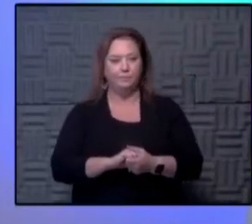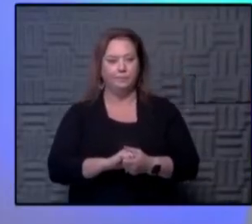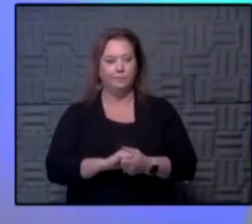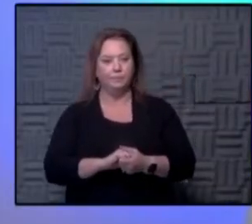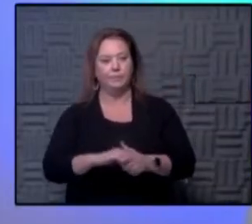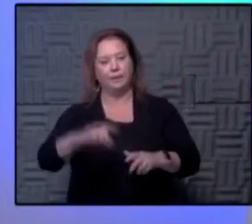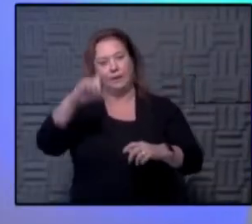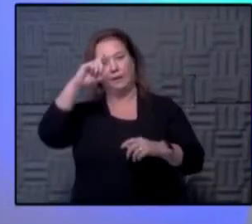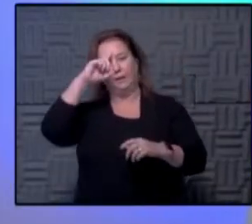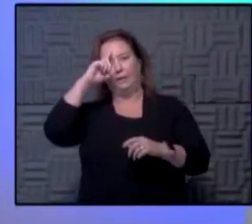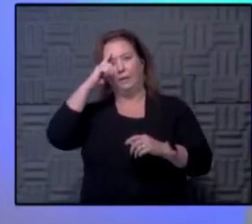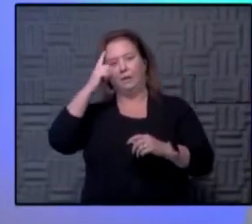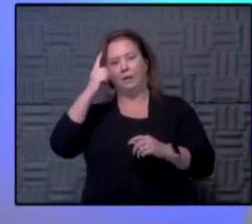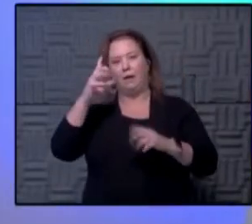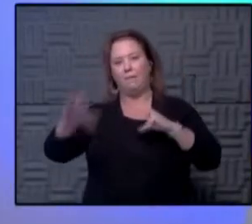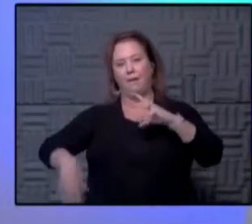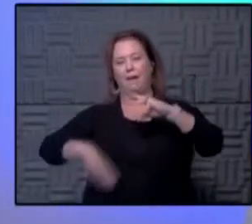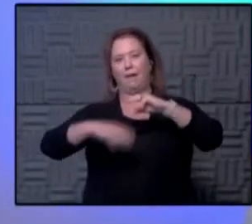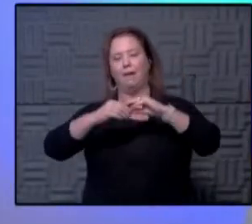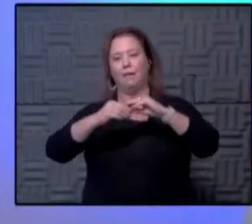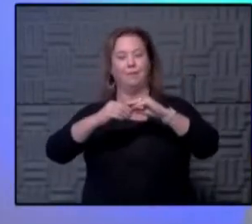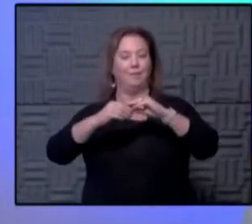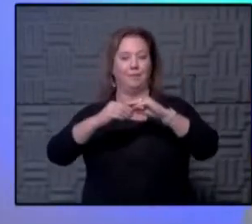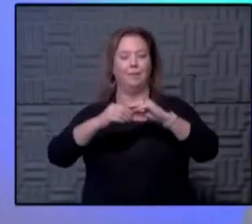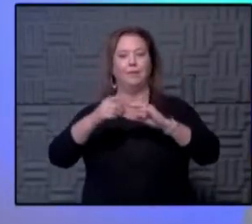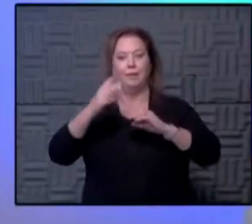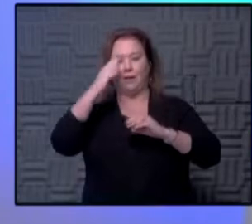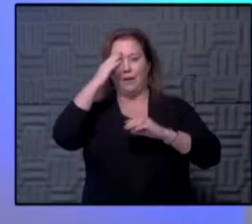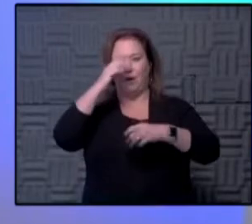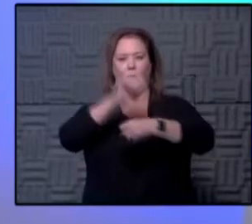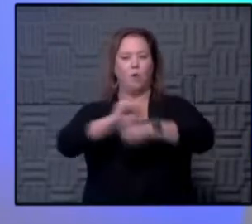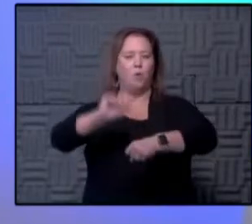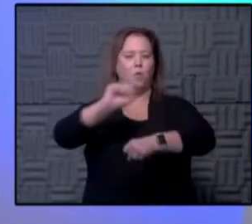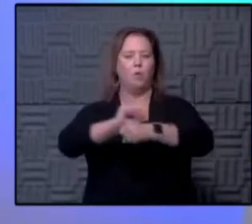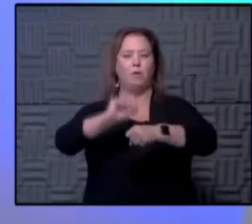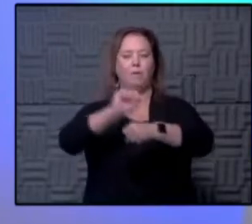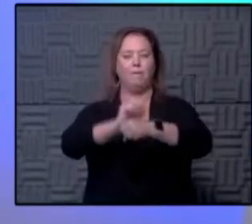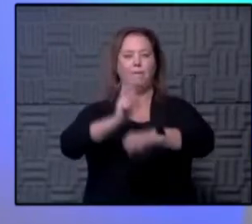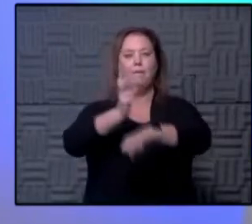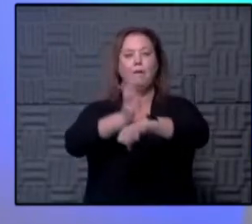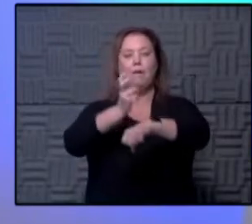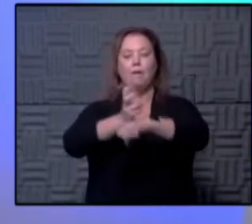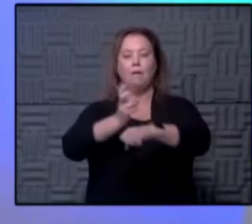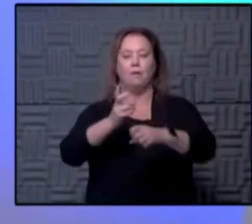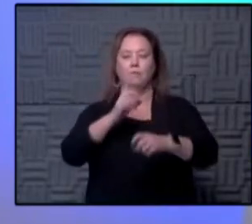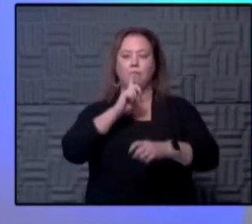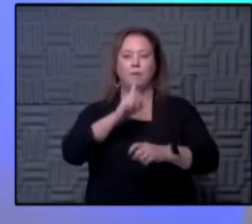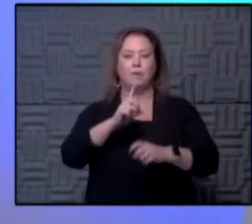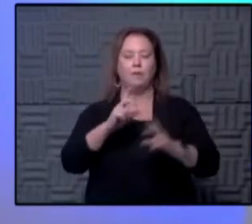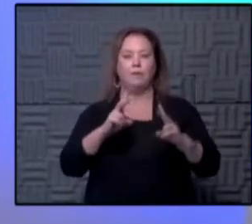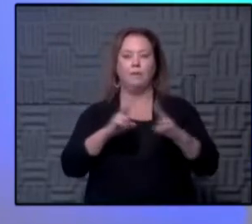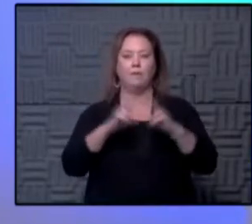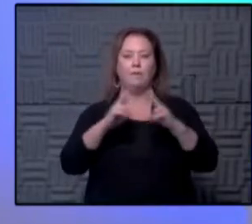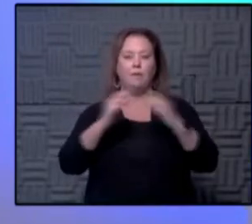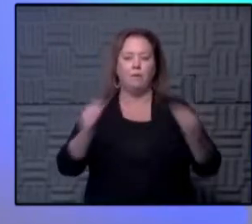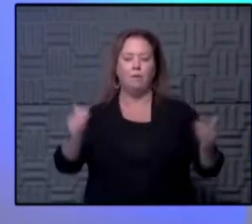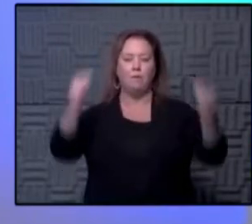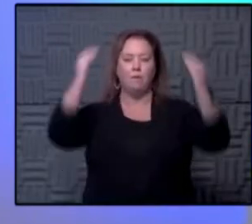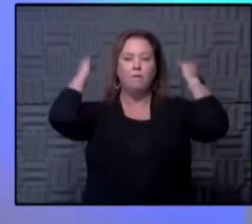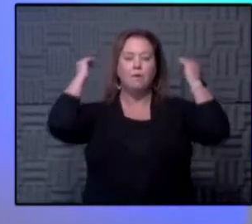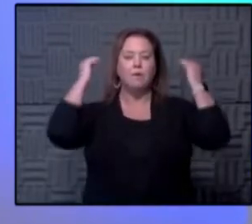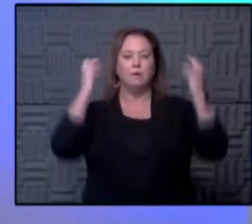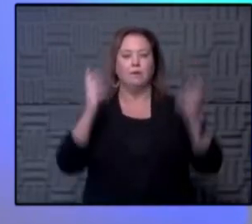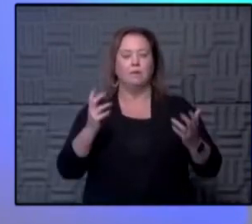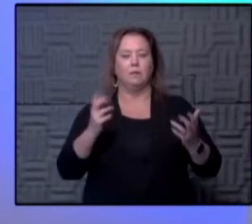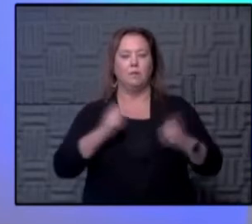I think the only thing that I would add is that despite everyone working so incredibly hard and being very, very overwhelmed and